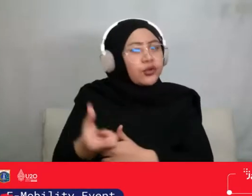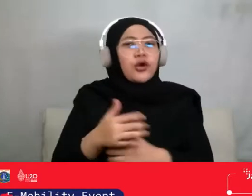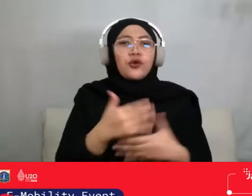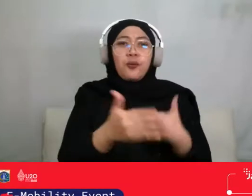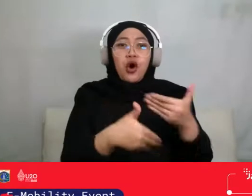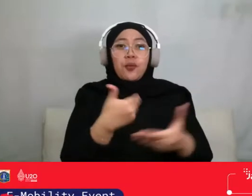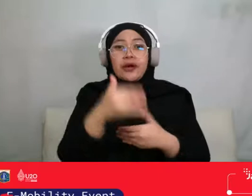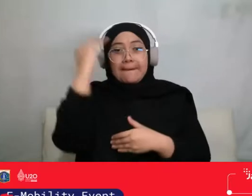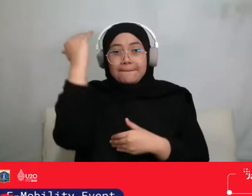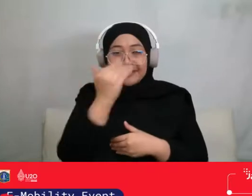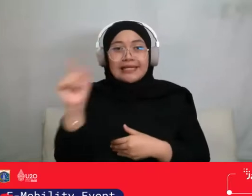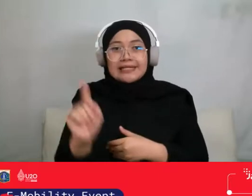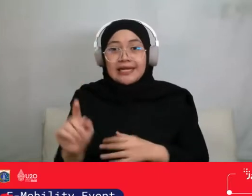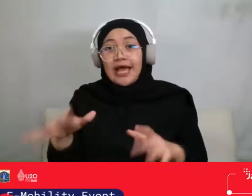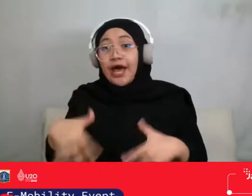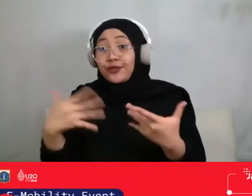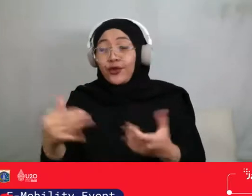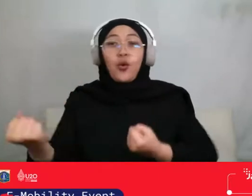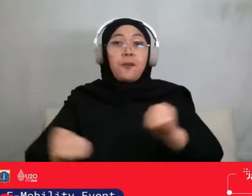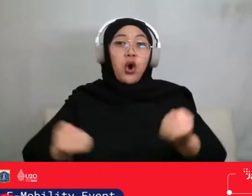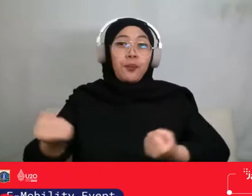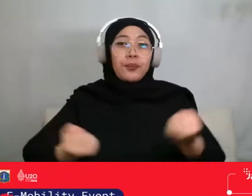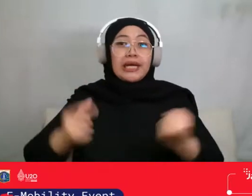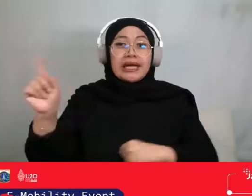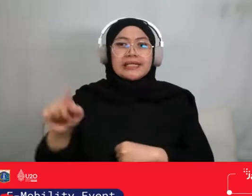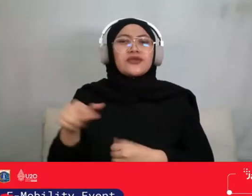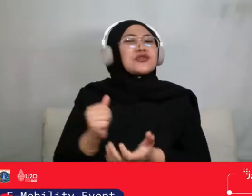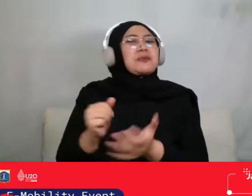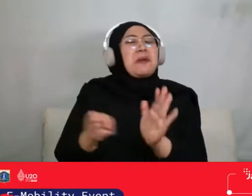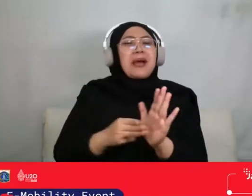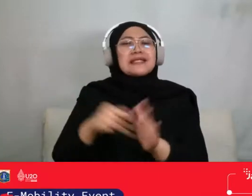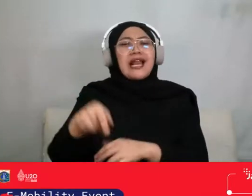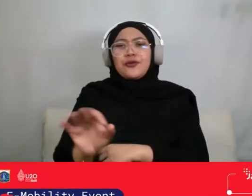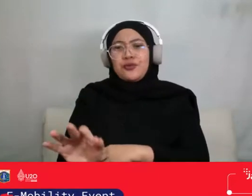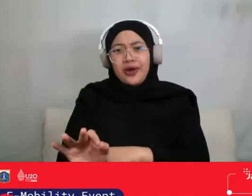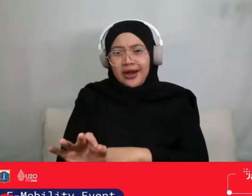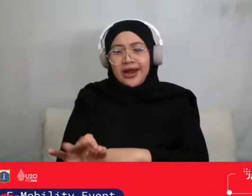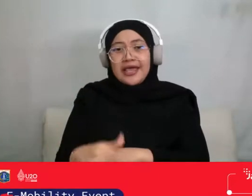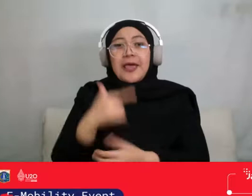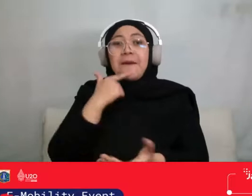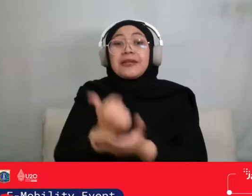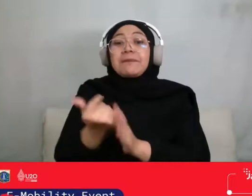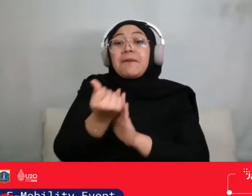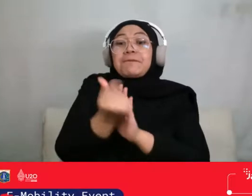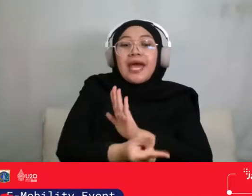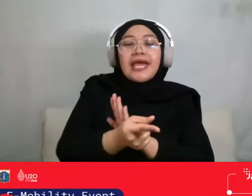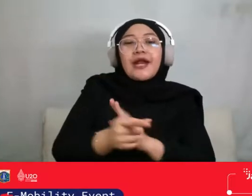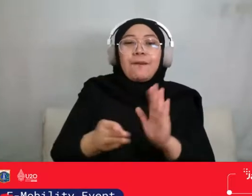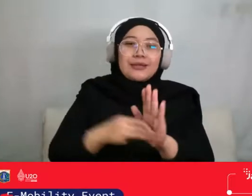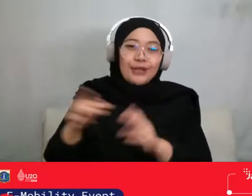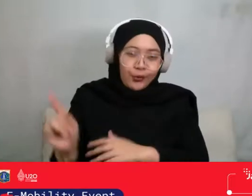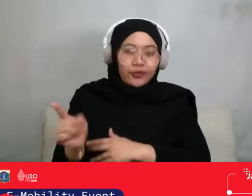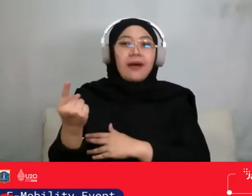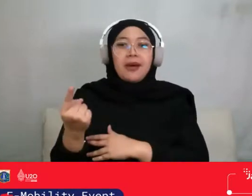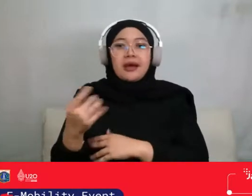electric vehicles. So it's not a problem at all. So financing seems to be the key problem here, and also charging and the depot